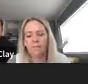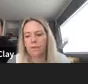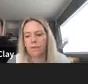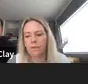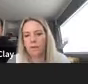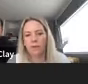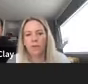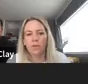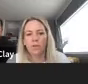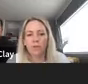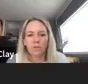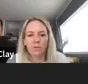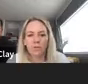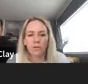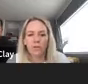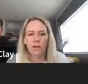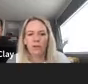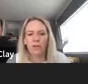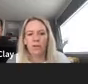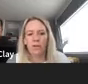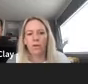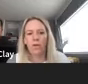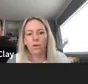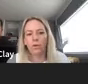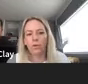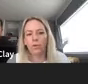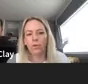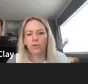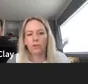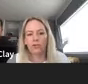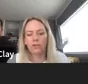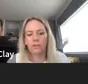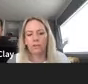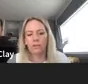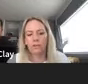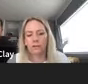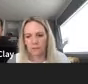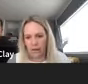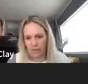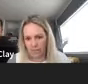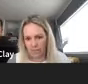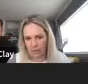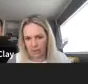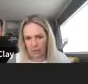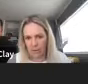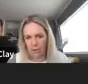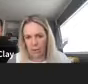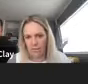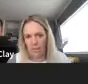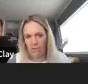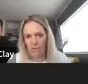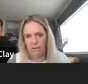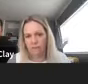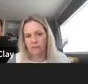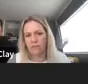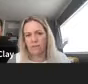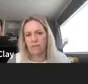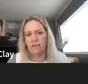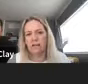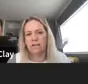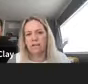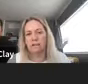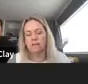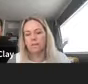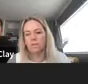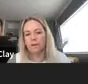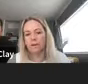yeah. So this is what it's like. All those children on that playground equipment, those are Indy's